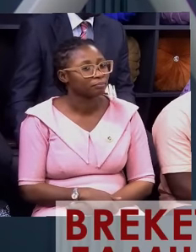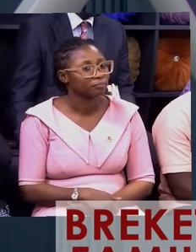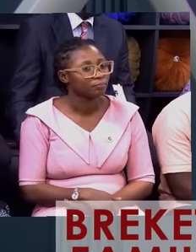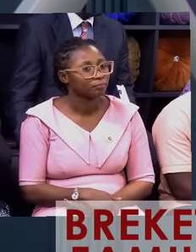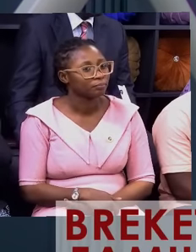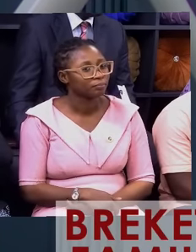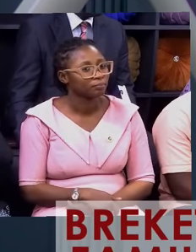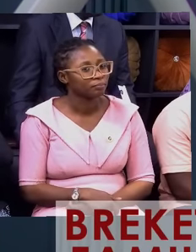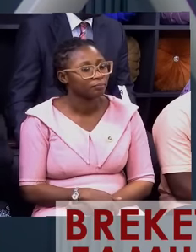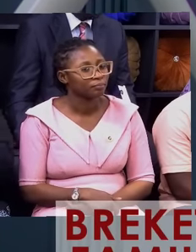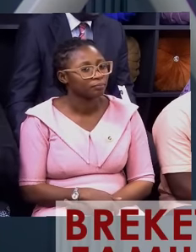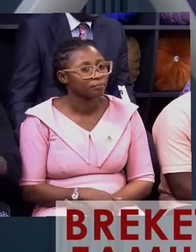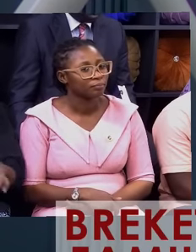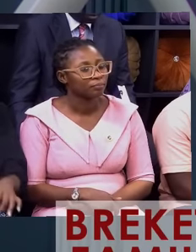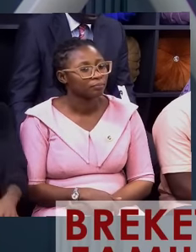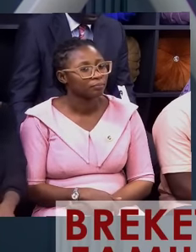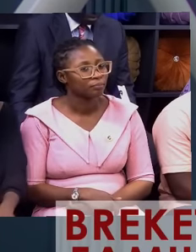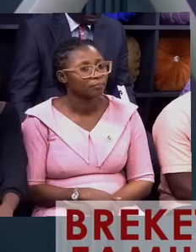you say your